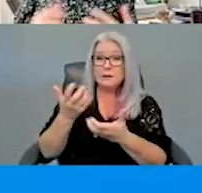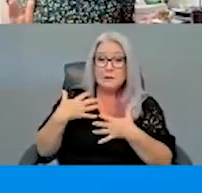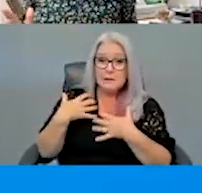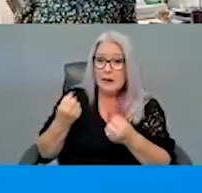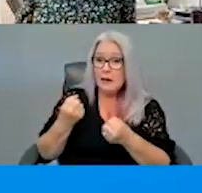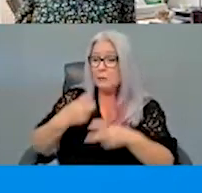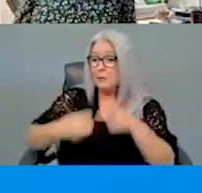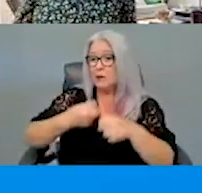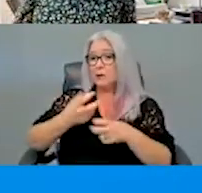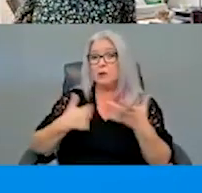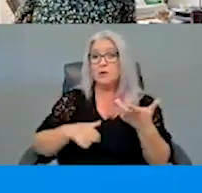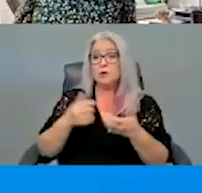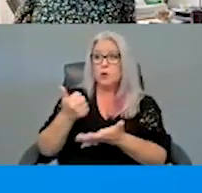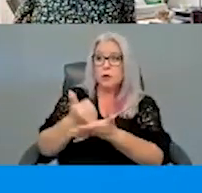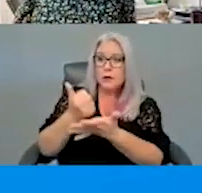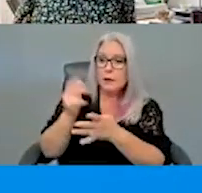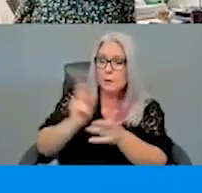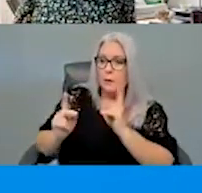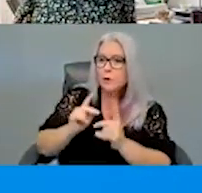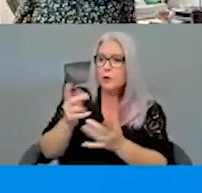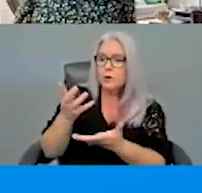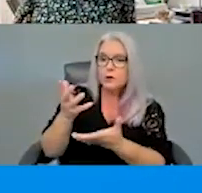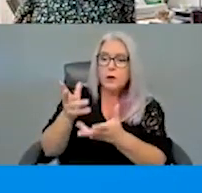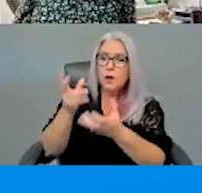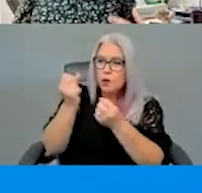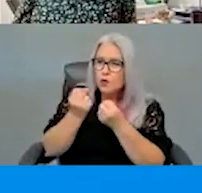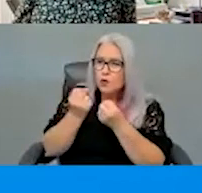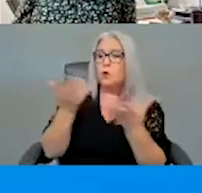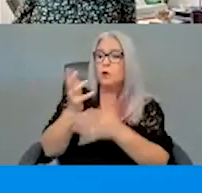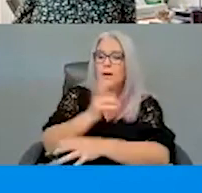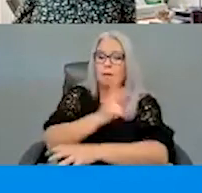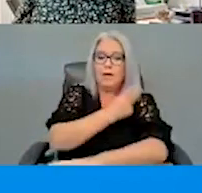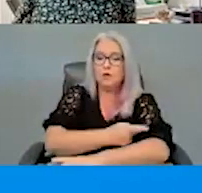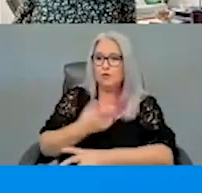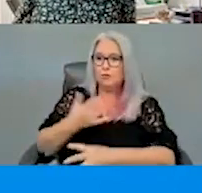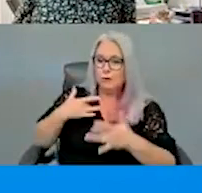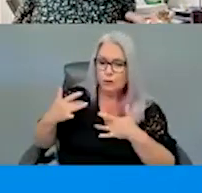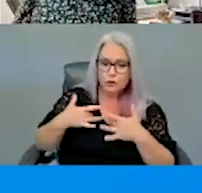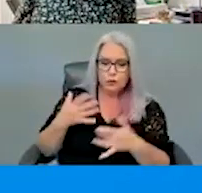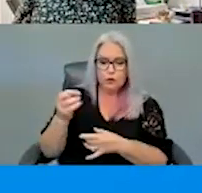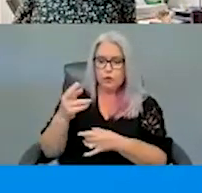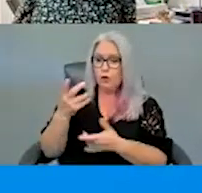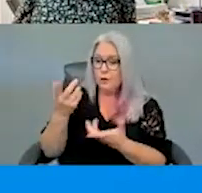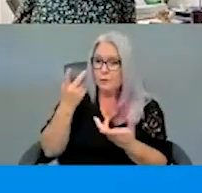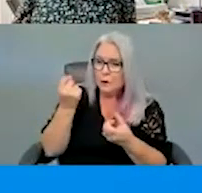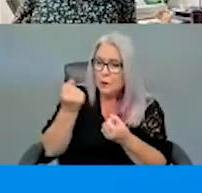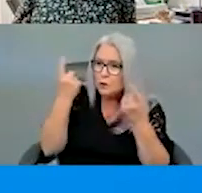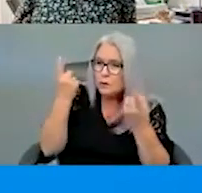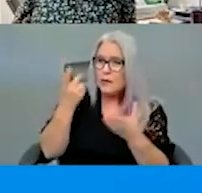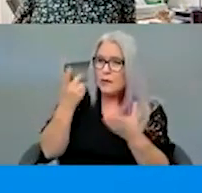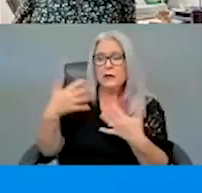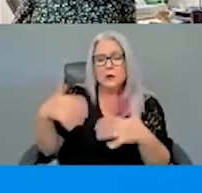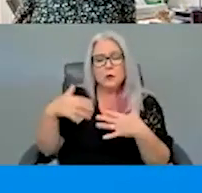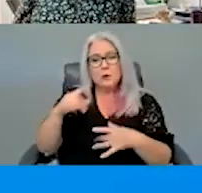to listen to their patients' concerns, and they're seeing people also in acute or chronic pain in